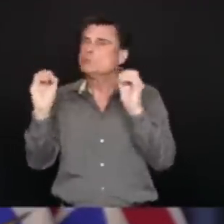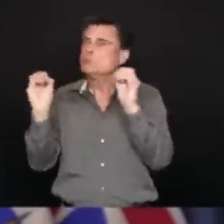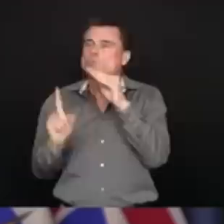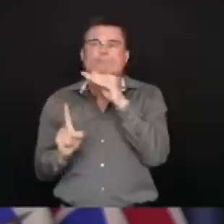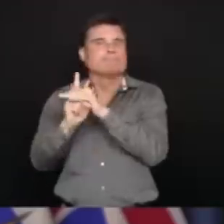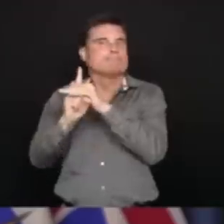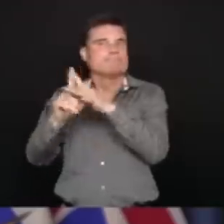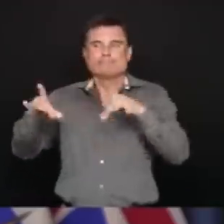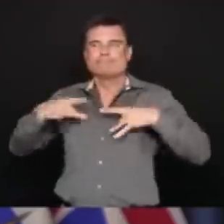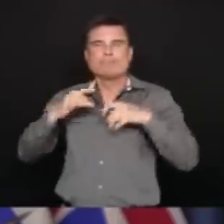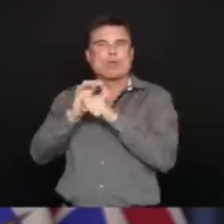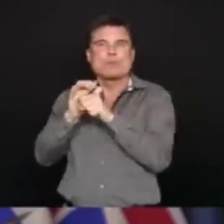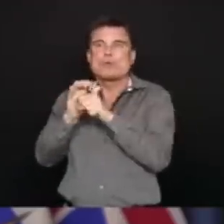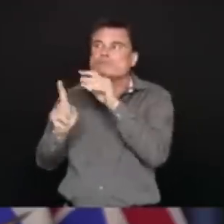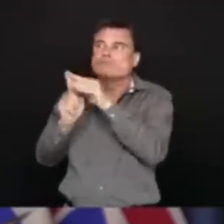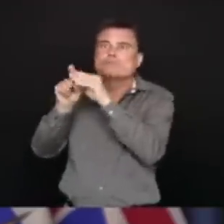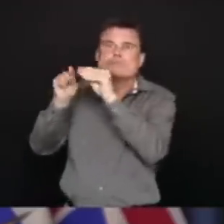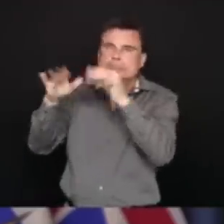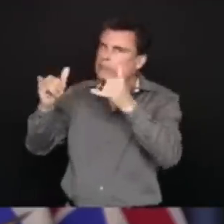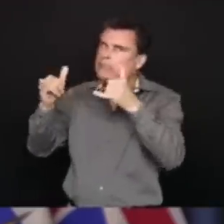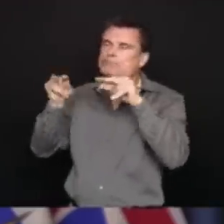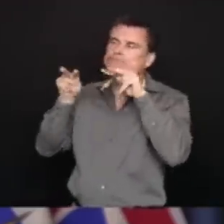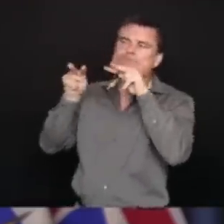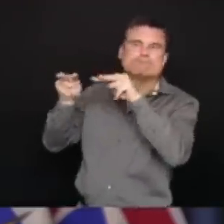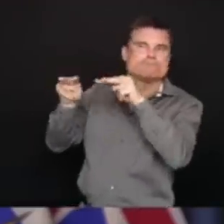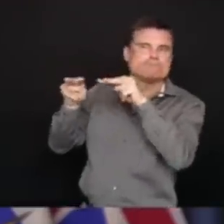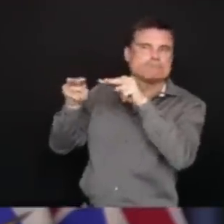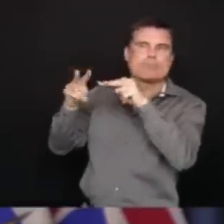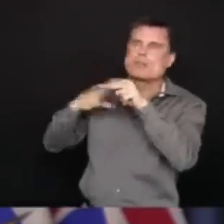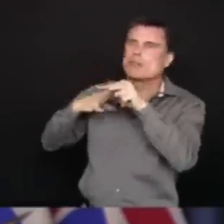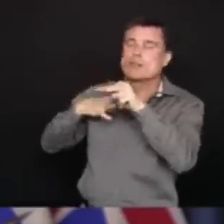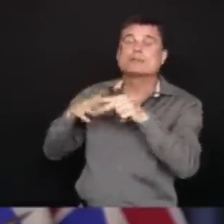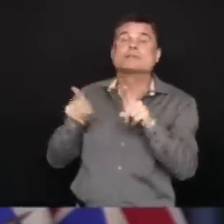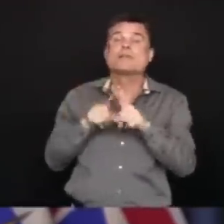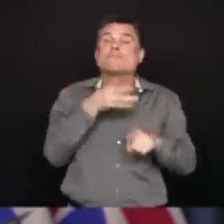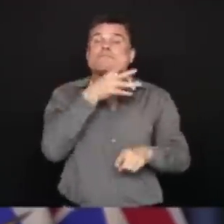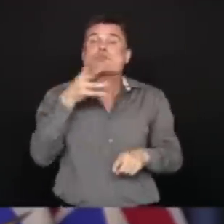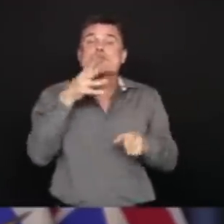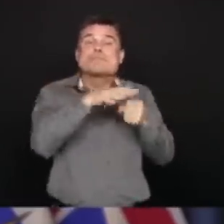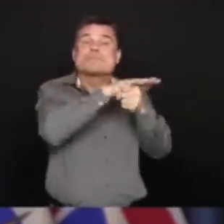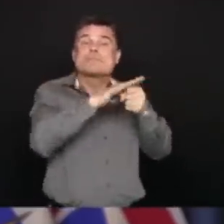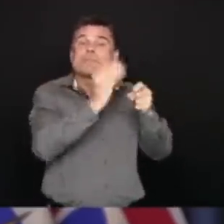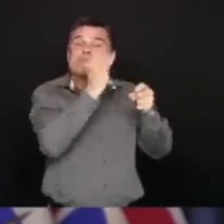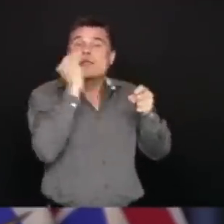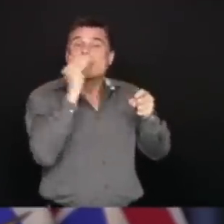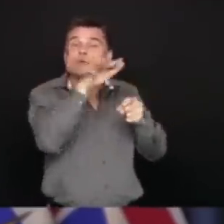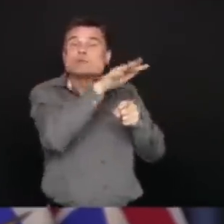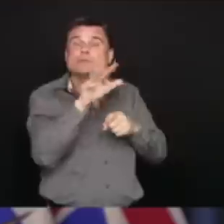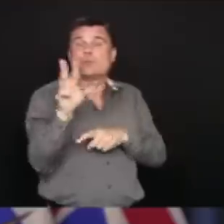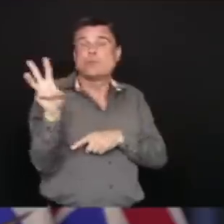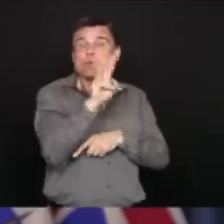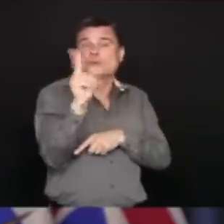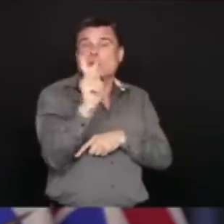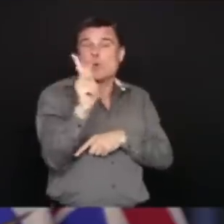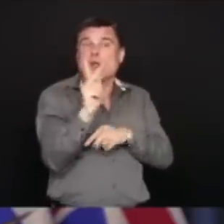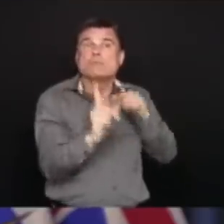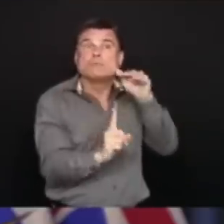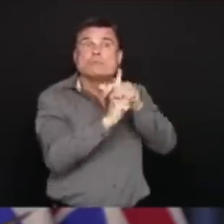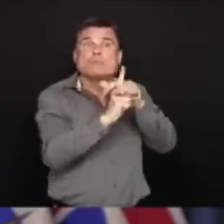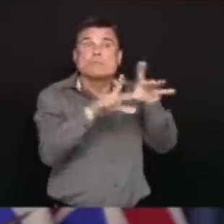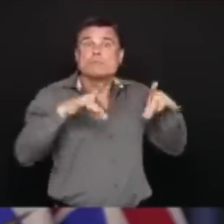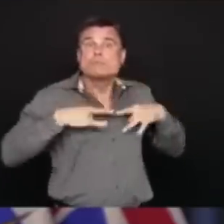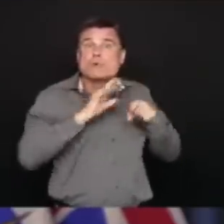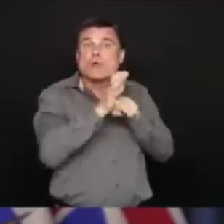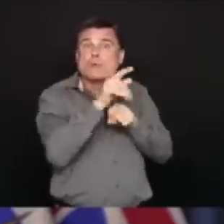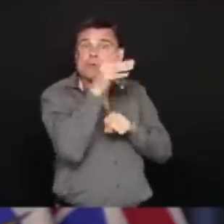agricultural area in the Interior Health. Of our cases, 115 are hospitalized, and